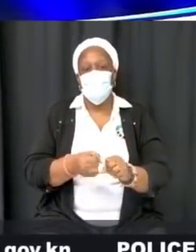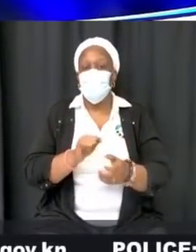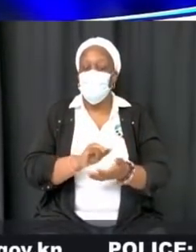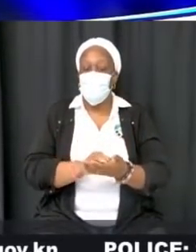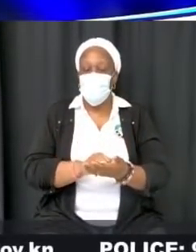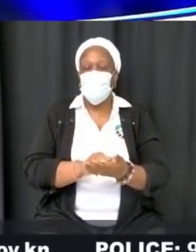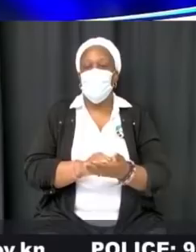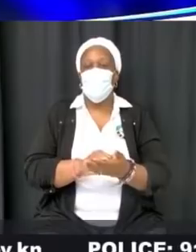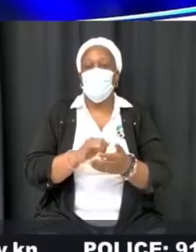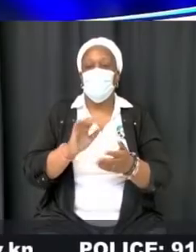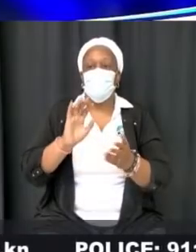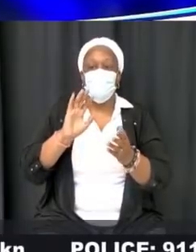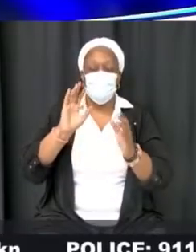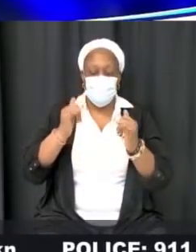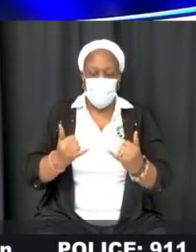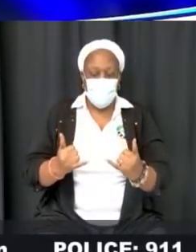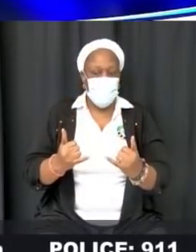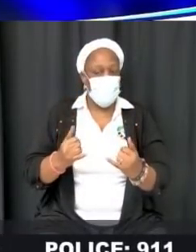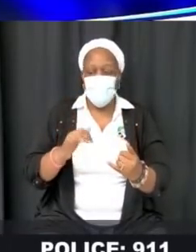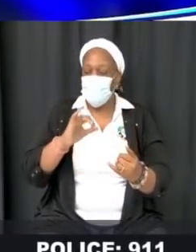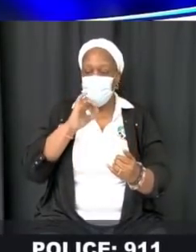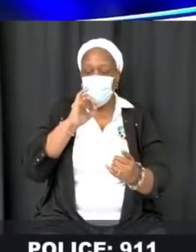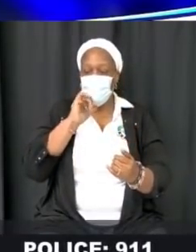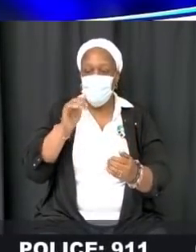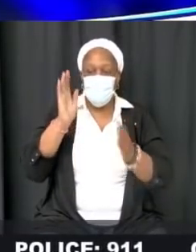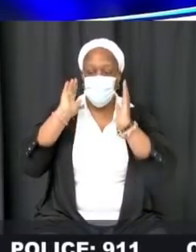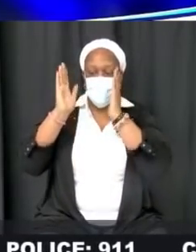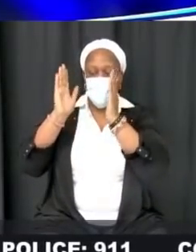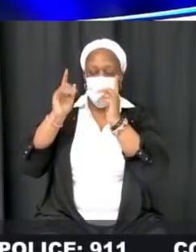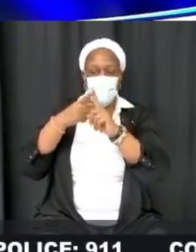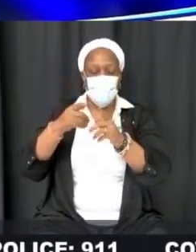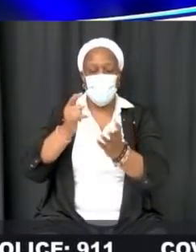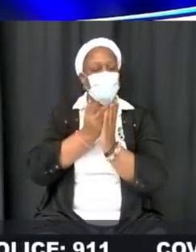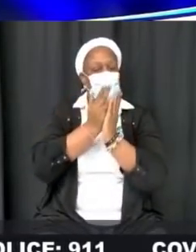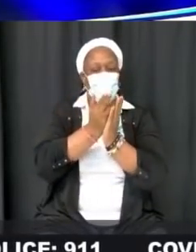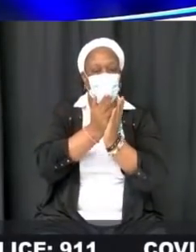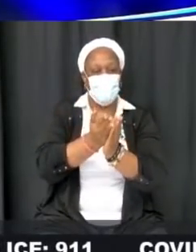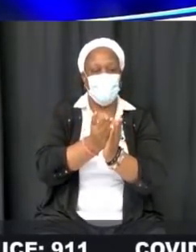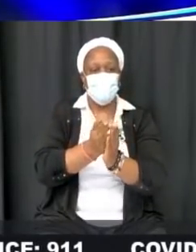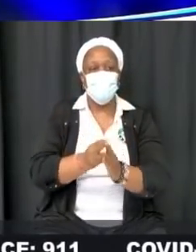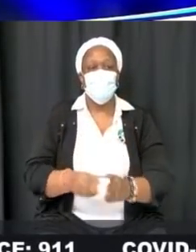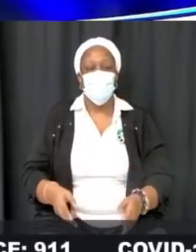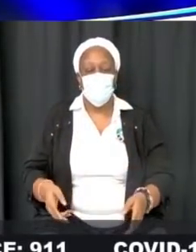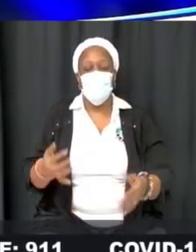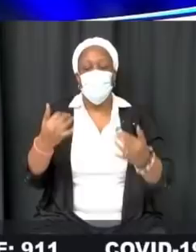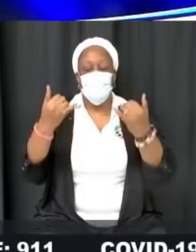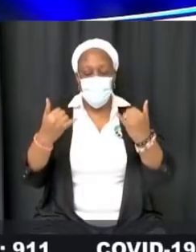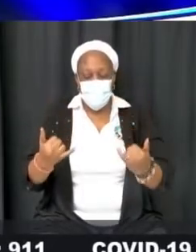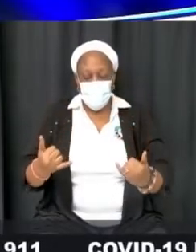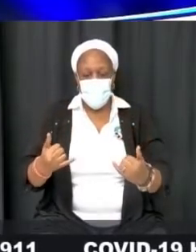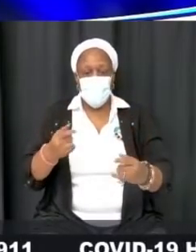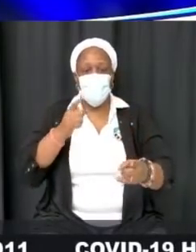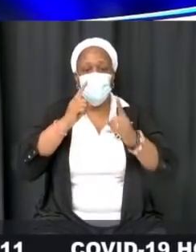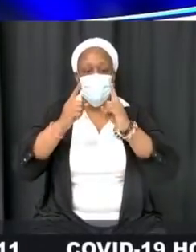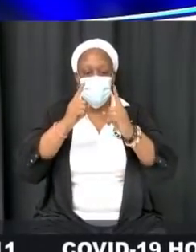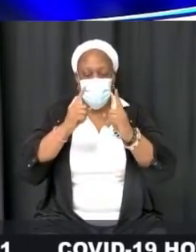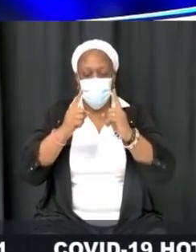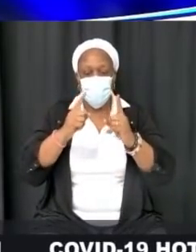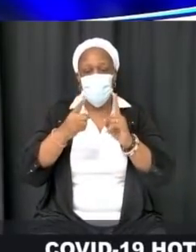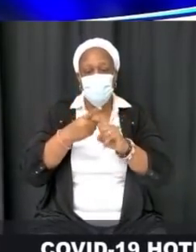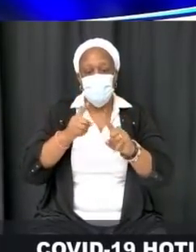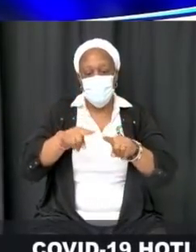protocols, which also include protocols for the crews. And so in due time, the information will be shared in terms of the